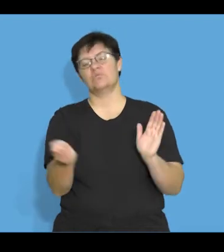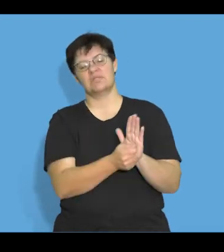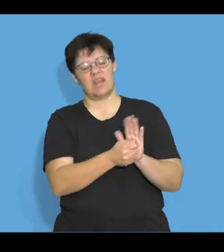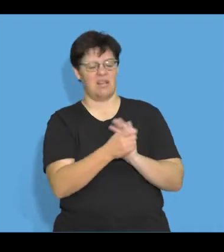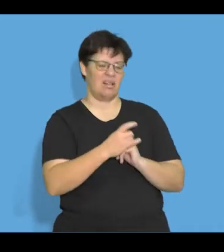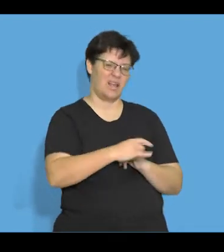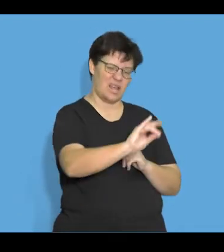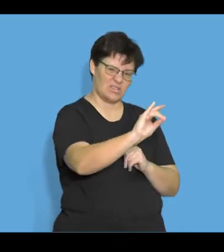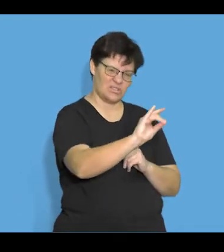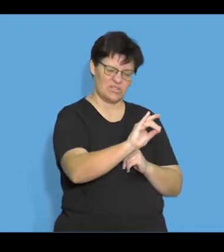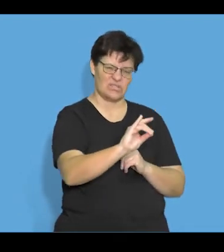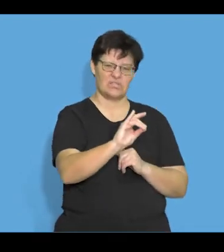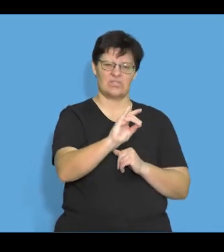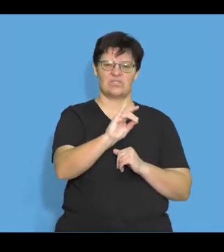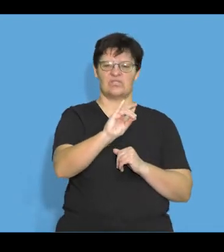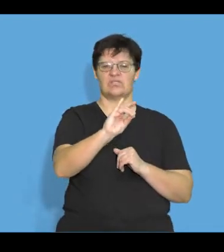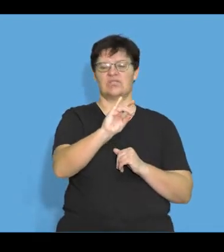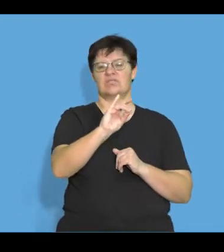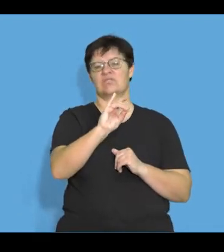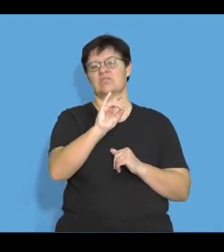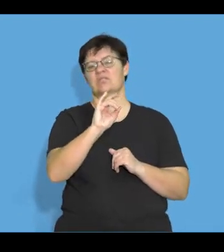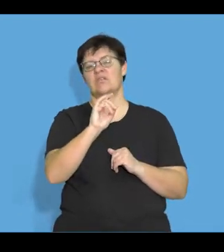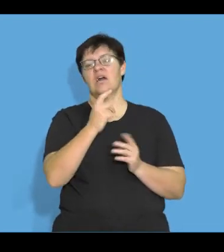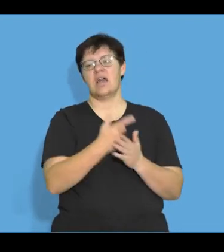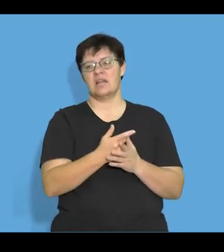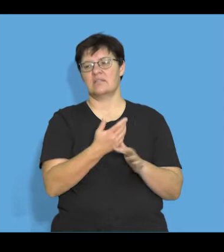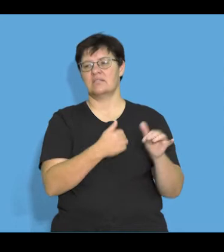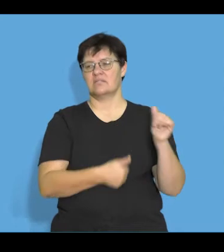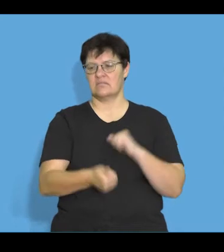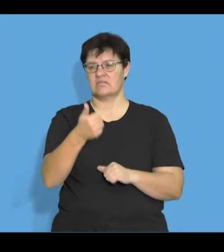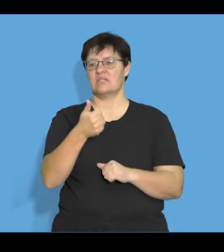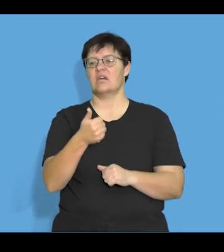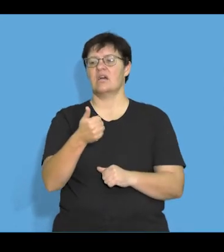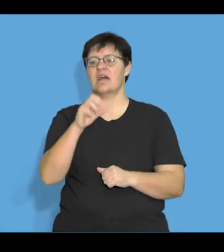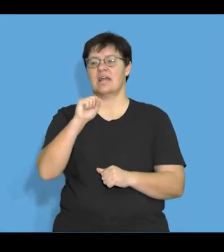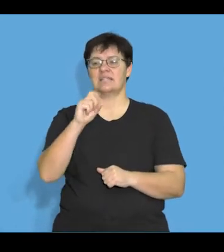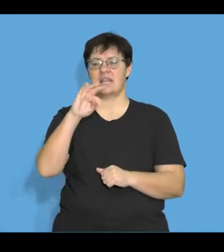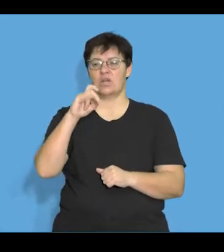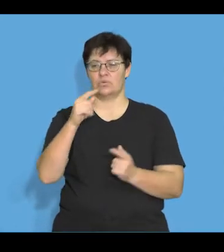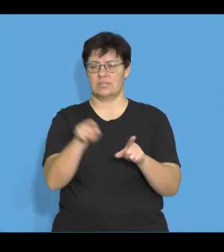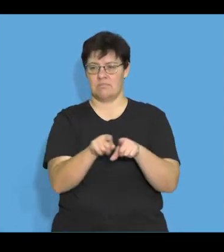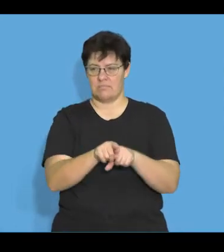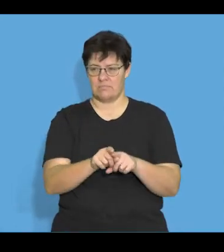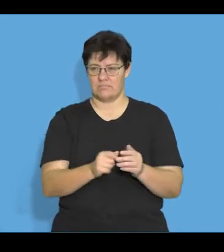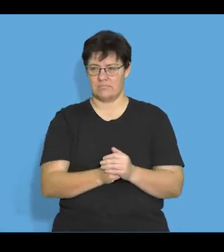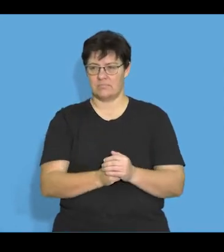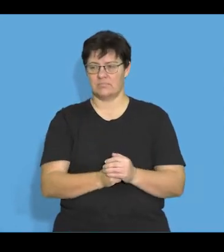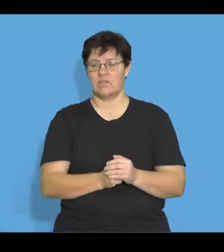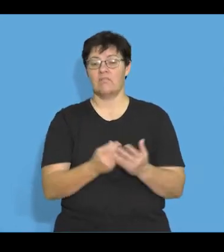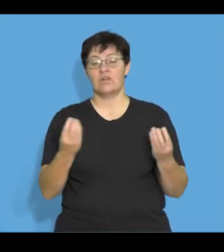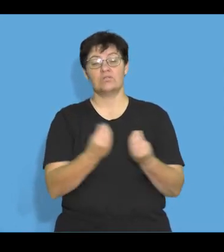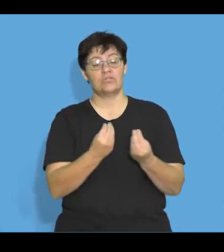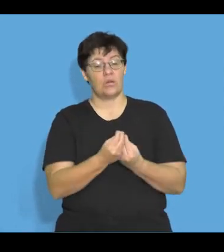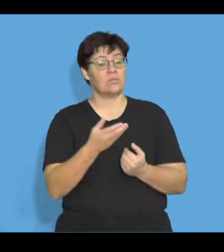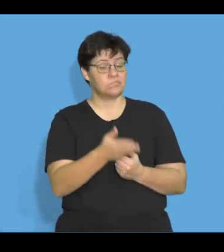cash, and there was a return by S. Naidu as well. Then you have additional information in terms of your stock on hand